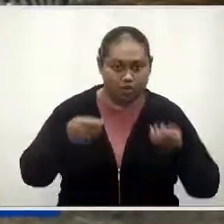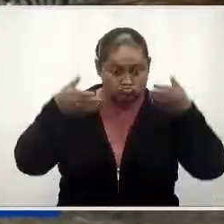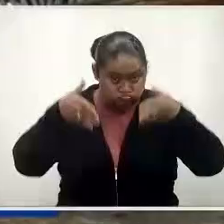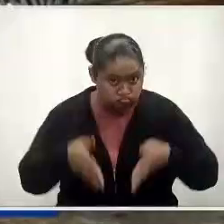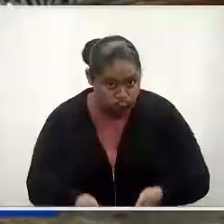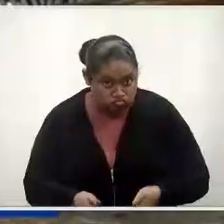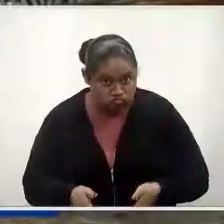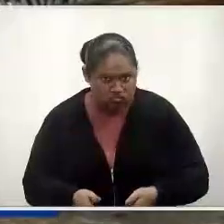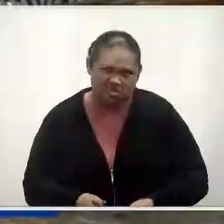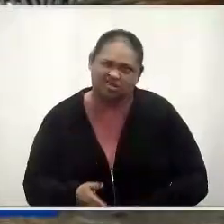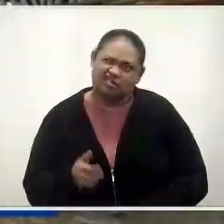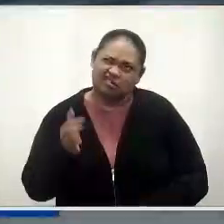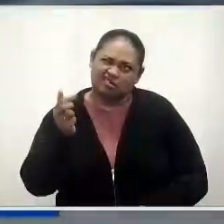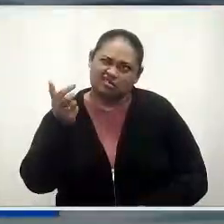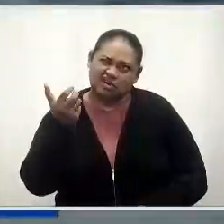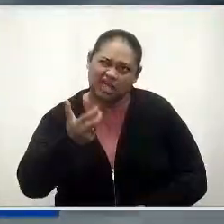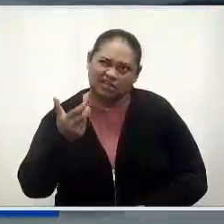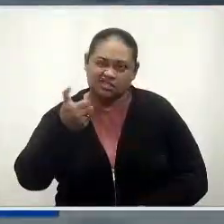1964,